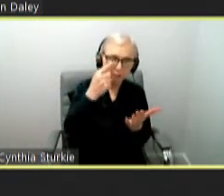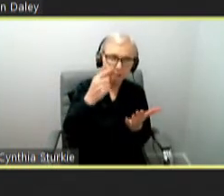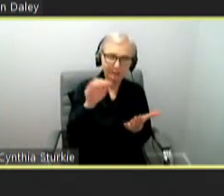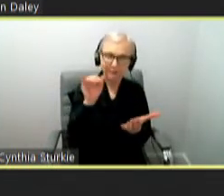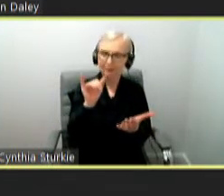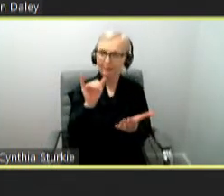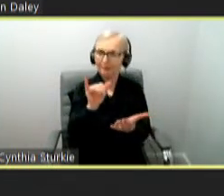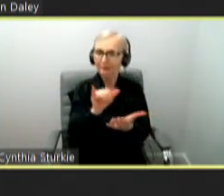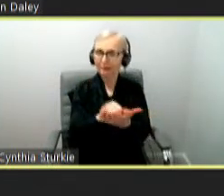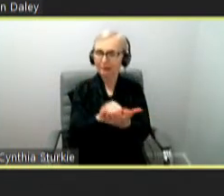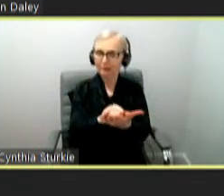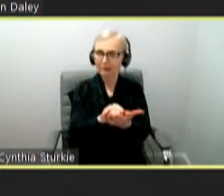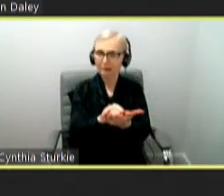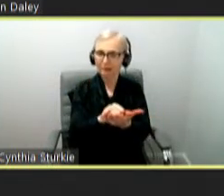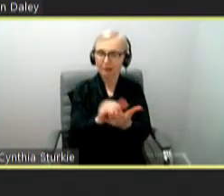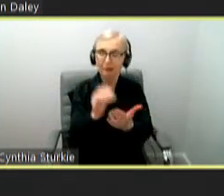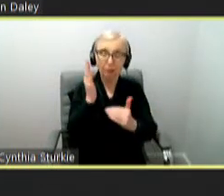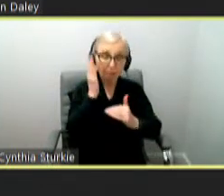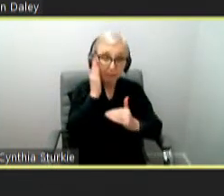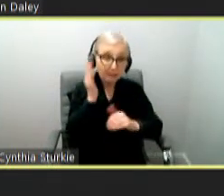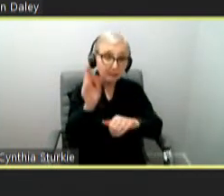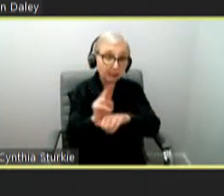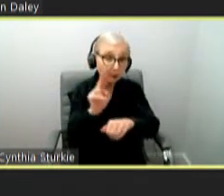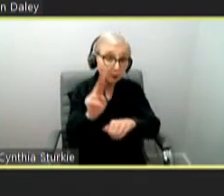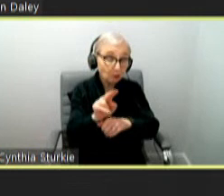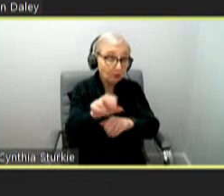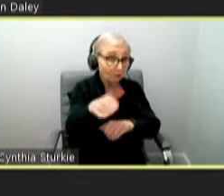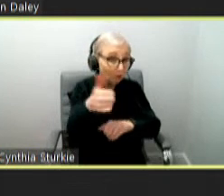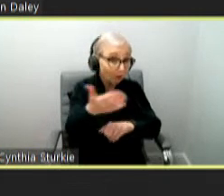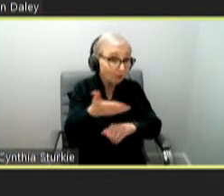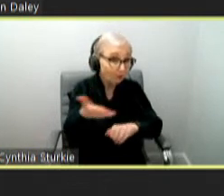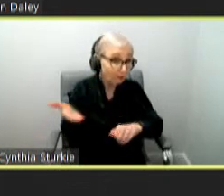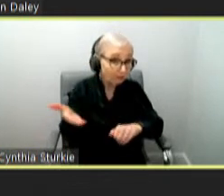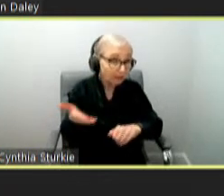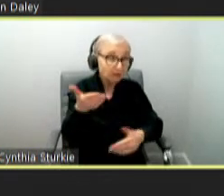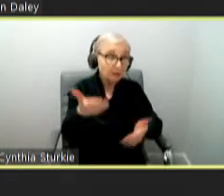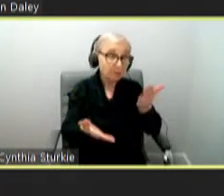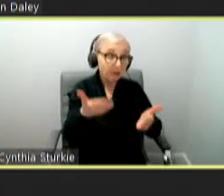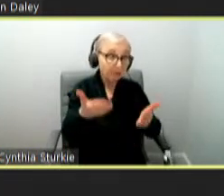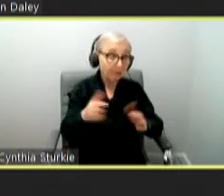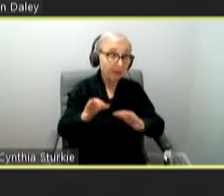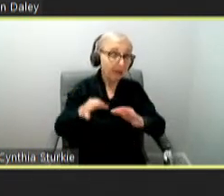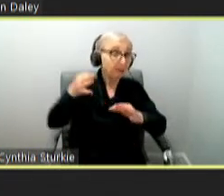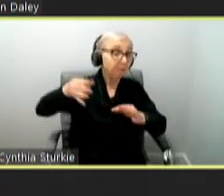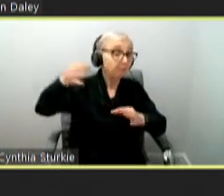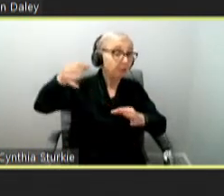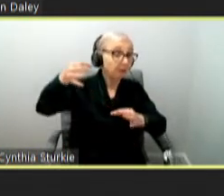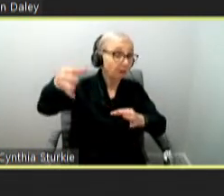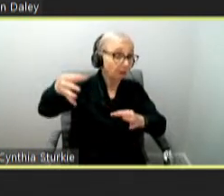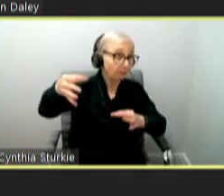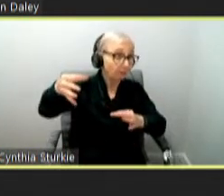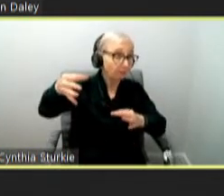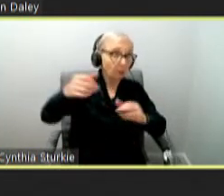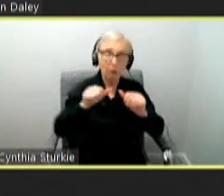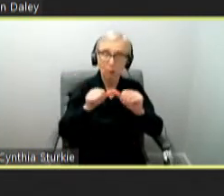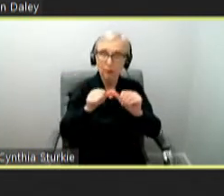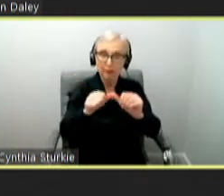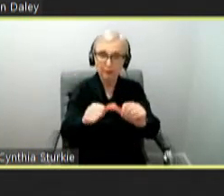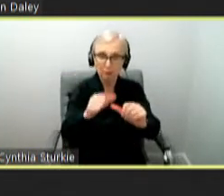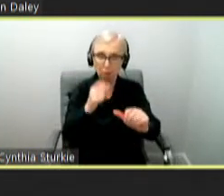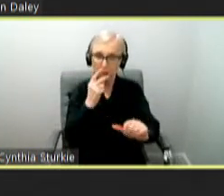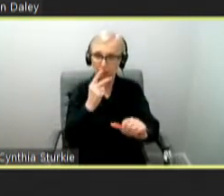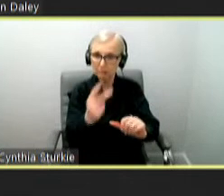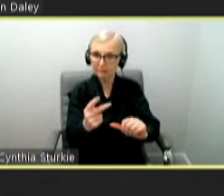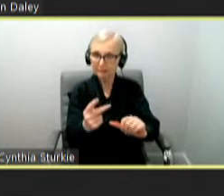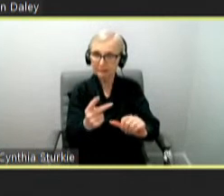just, those beds are now being used for other things that were maybe being put off, or if you were continuing to see